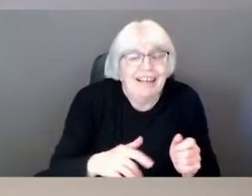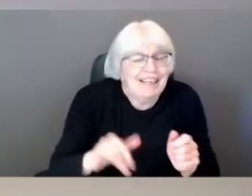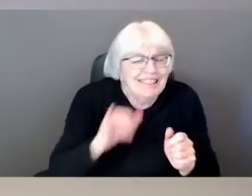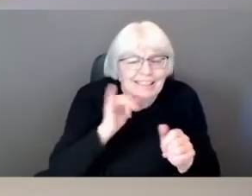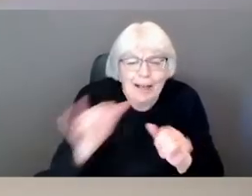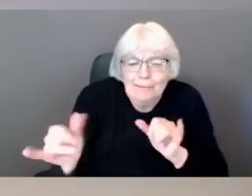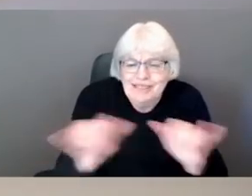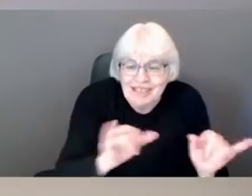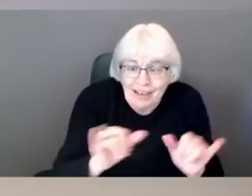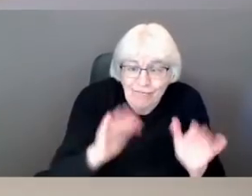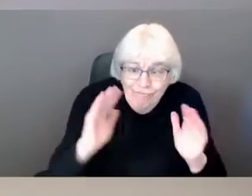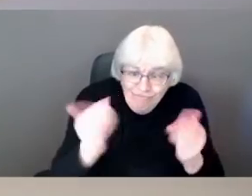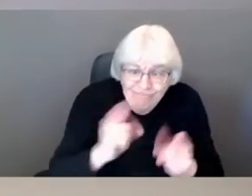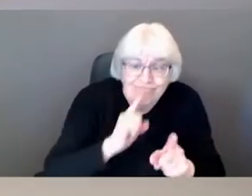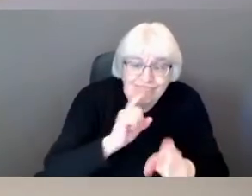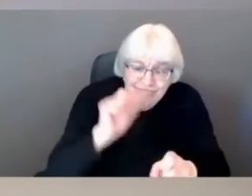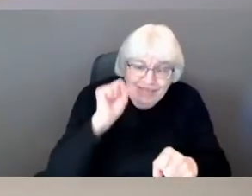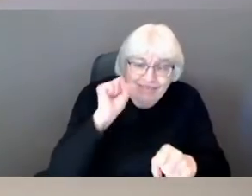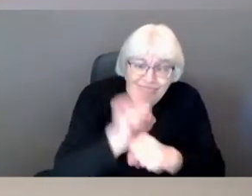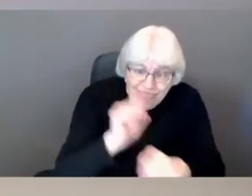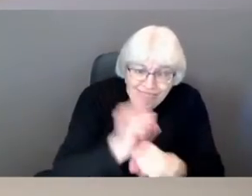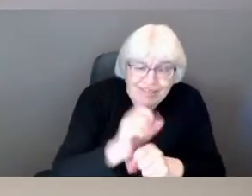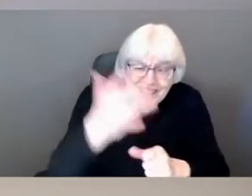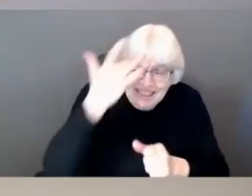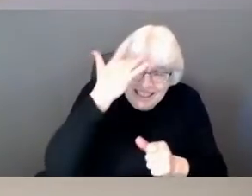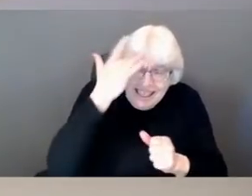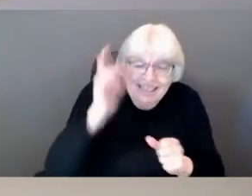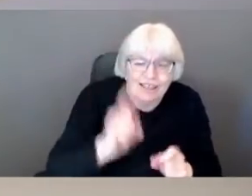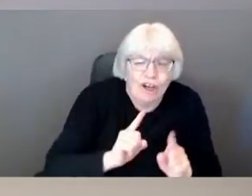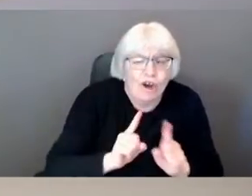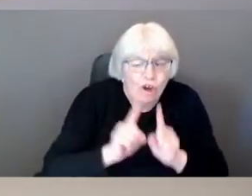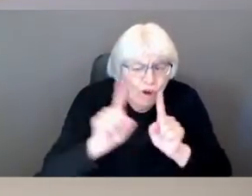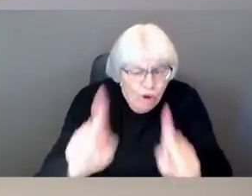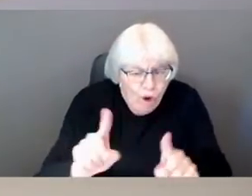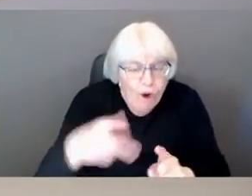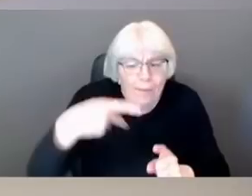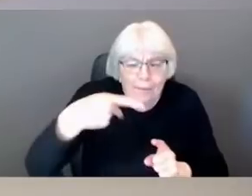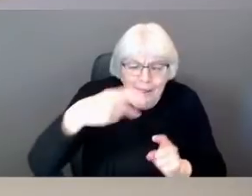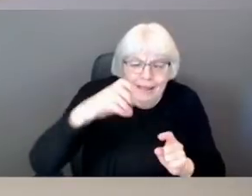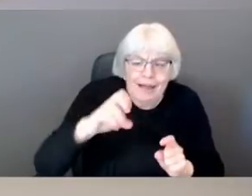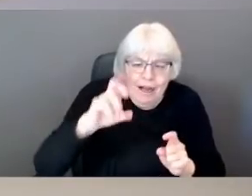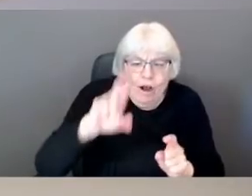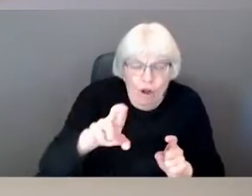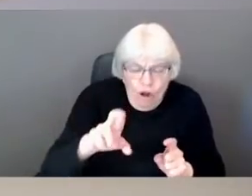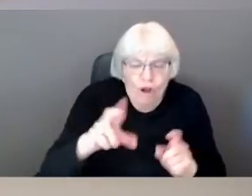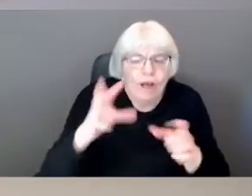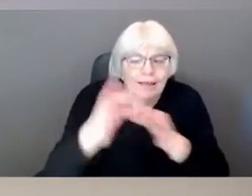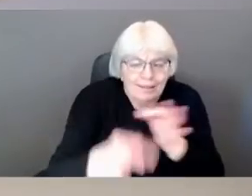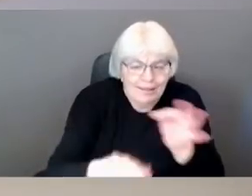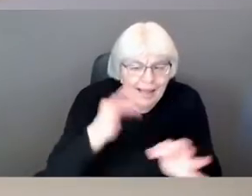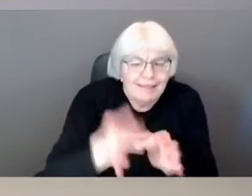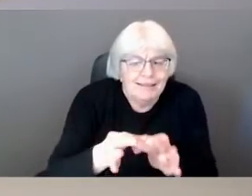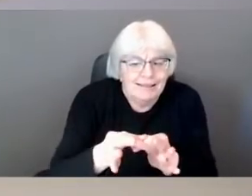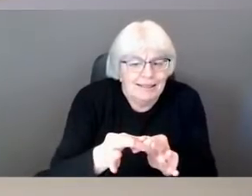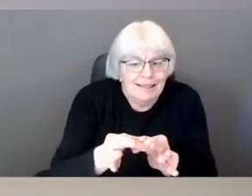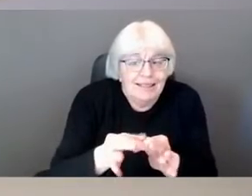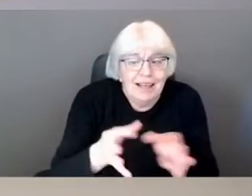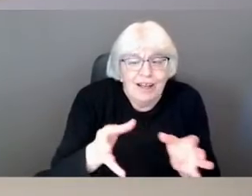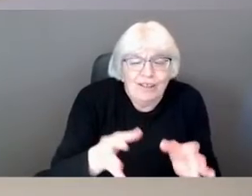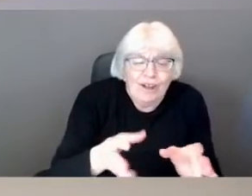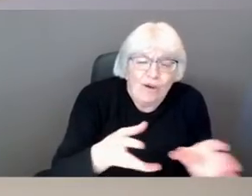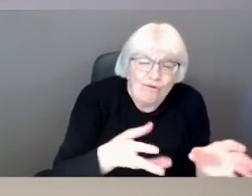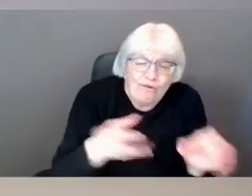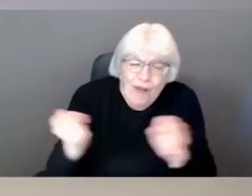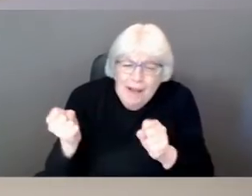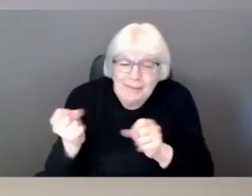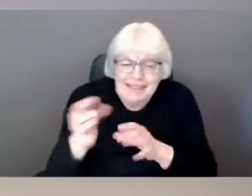symptoms. And if they have one mild symptom, a rapid antigen test should be repeated. And so I think